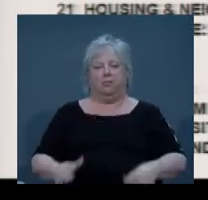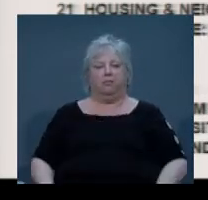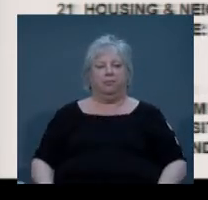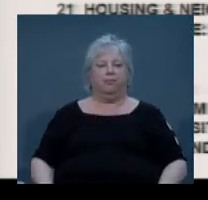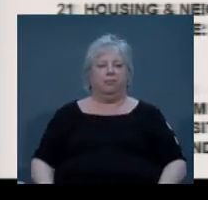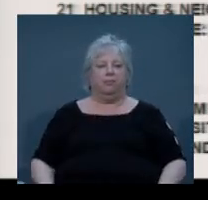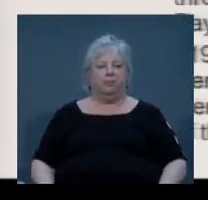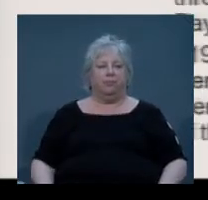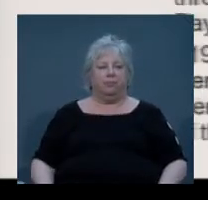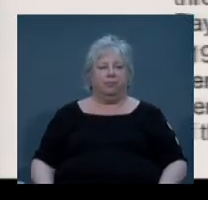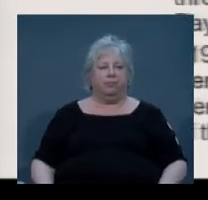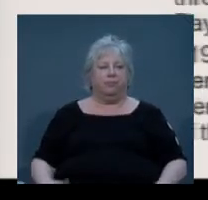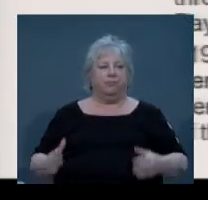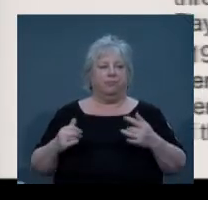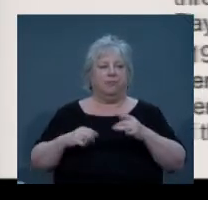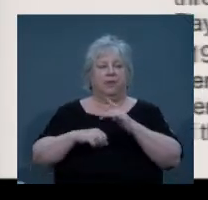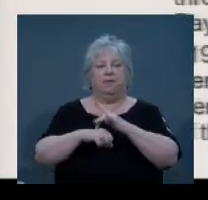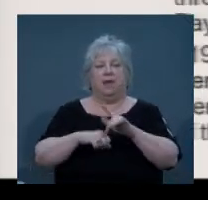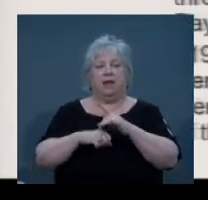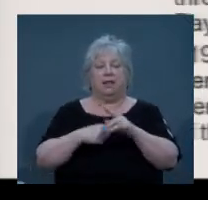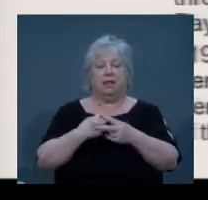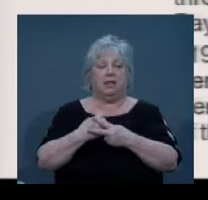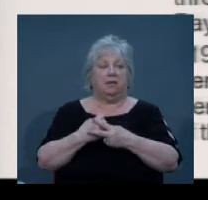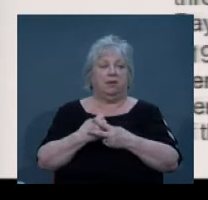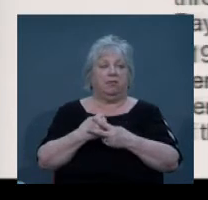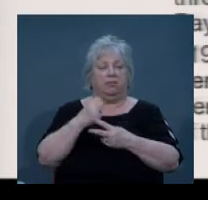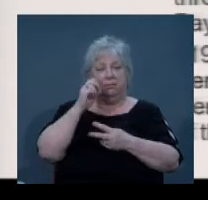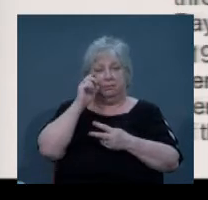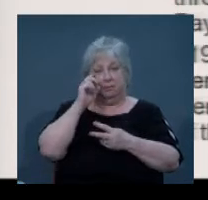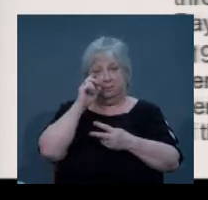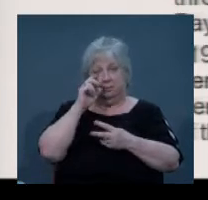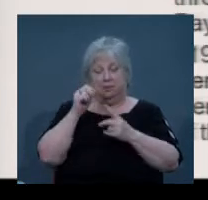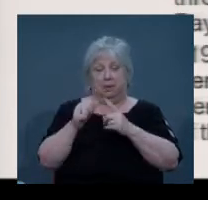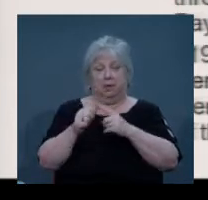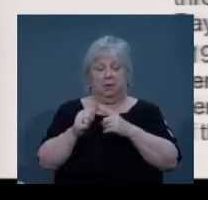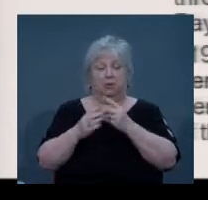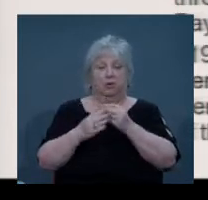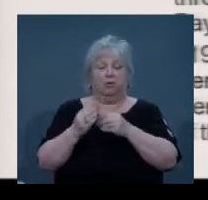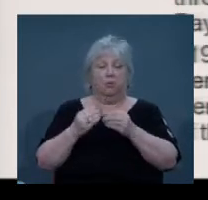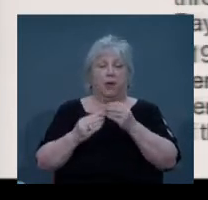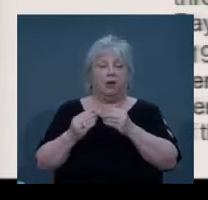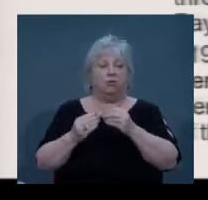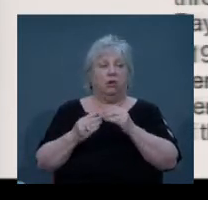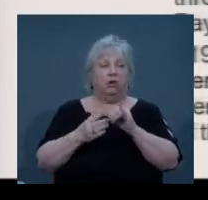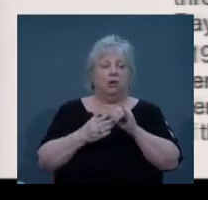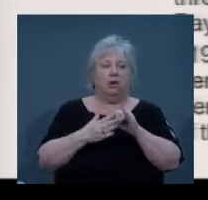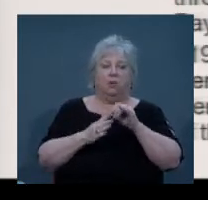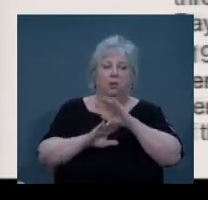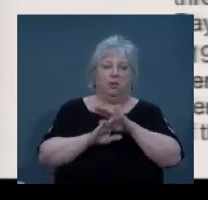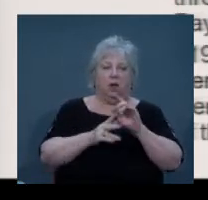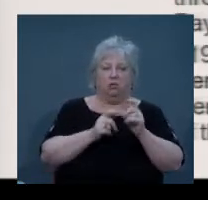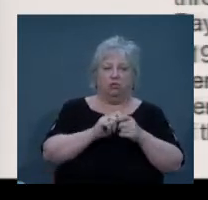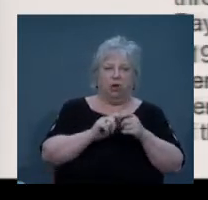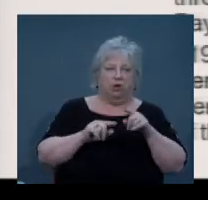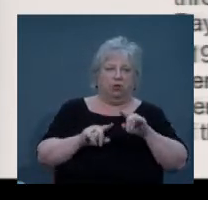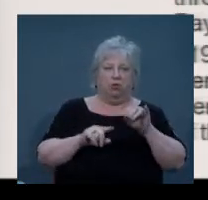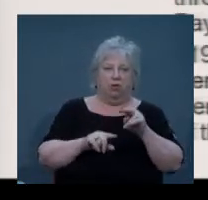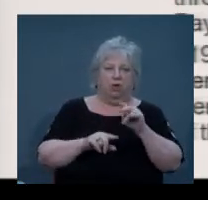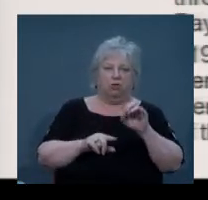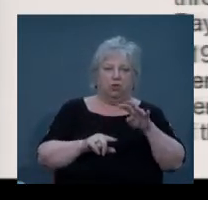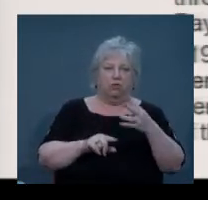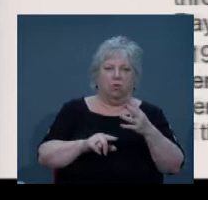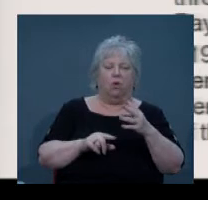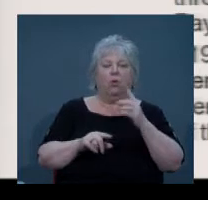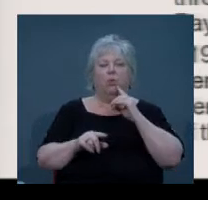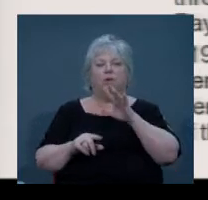Now we'll move on to our vacancy savings. So the initial budget, which was not changed in the June 4th amendment, was